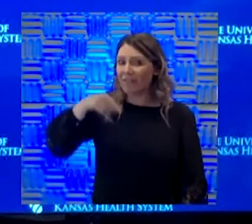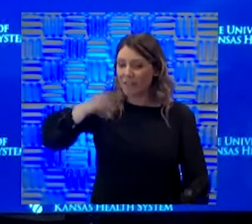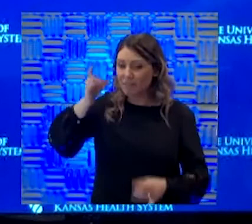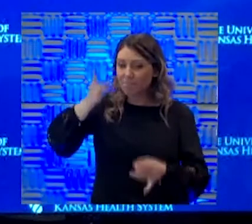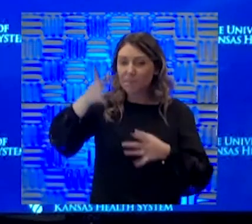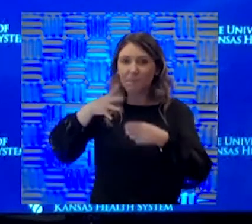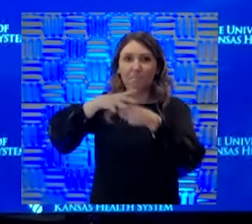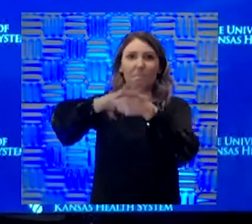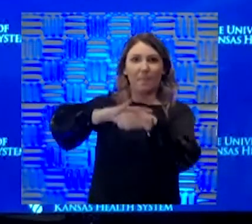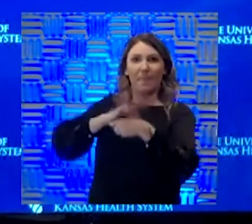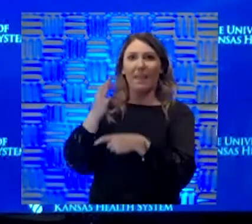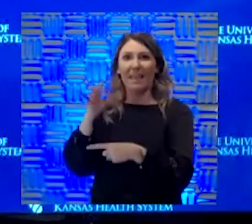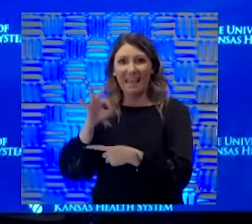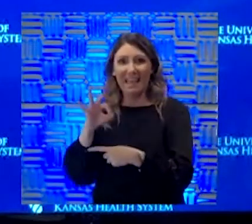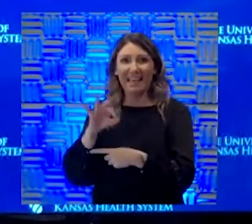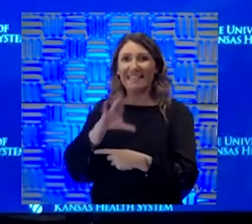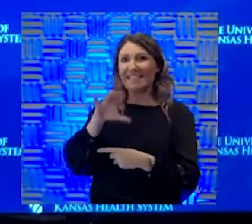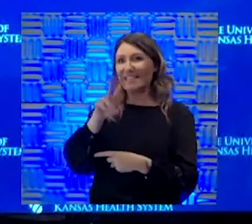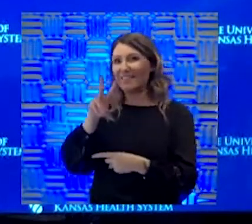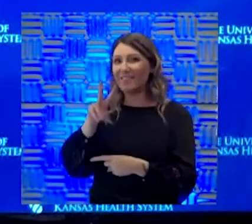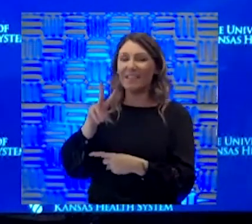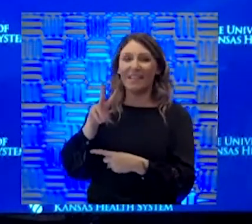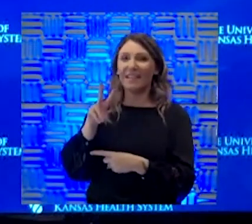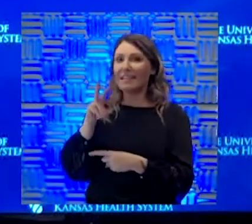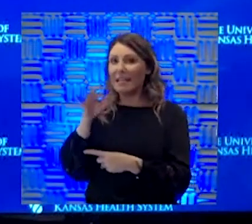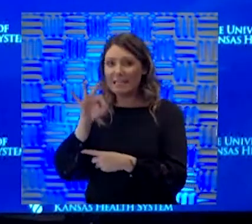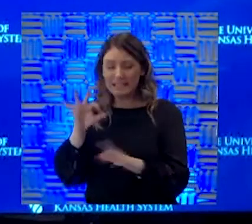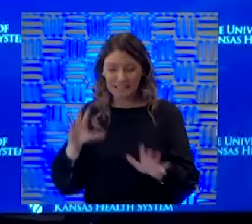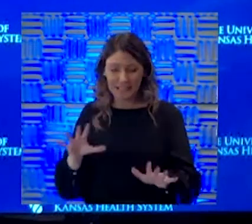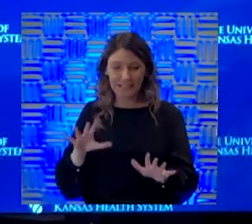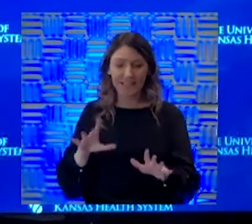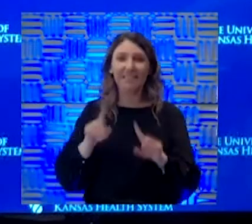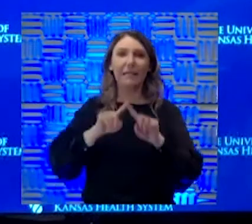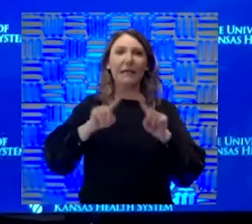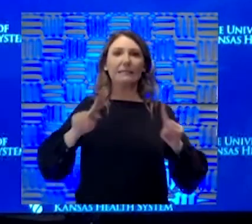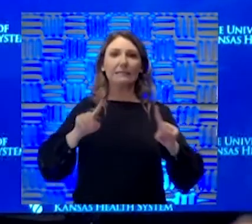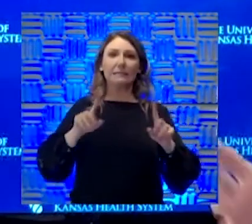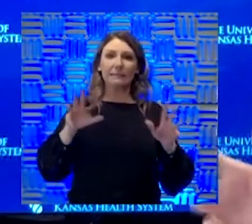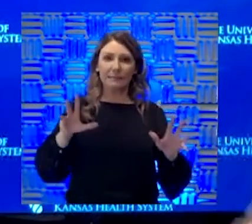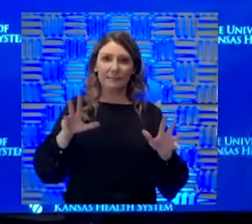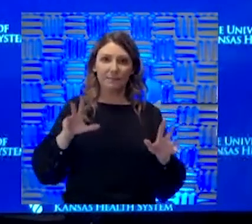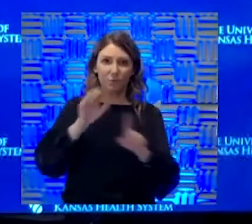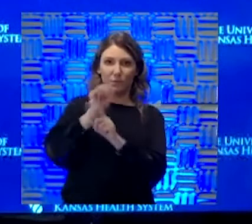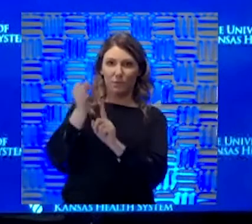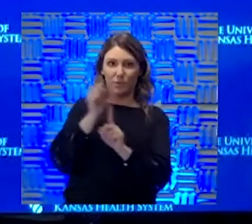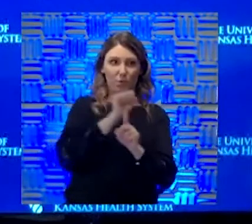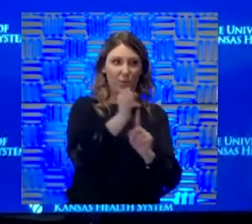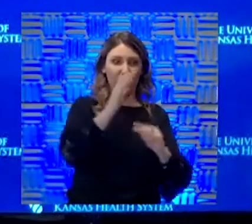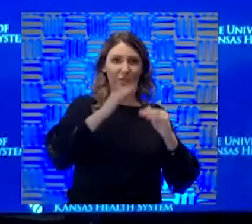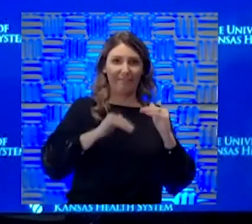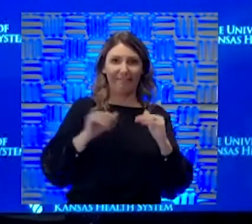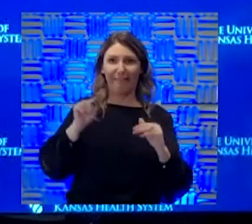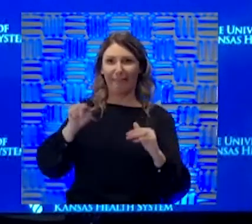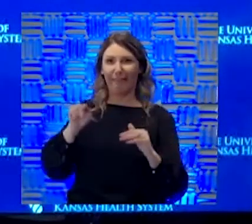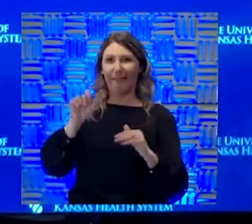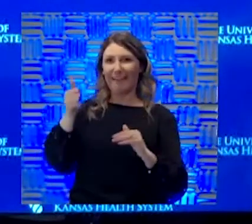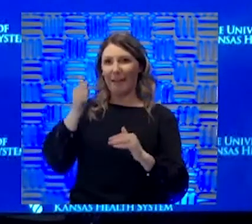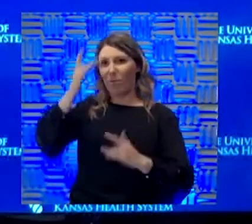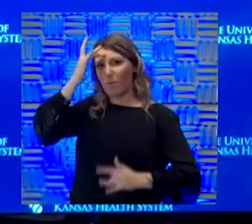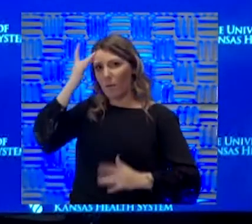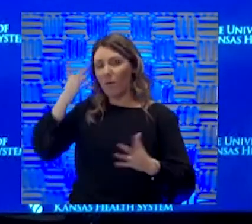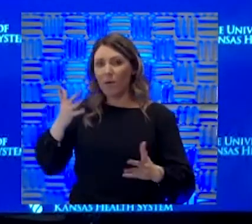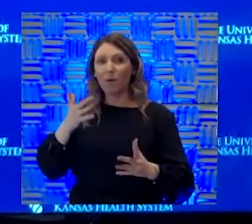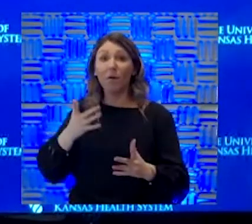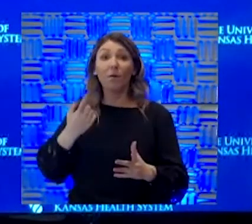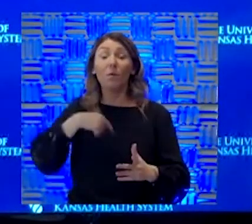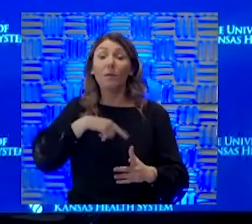have SARS-CoV-2, you are in a different position than if you have one of the other things, and that's just that just means we have to be able to